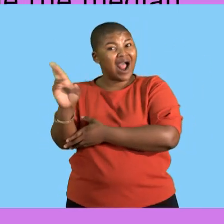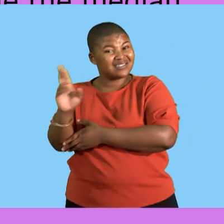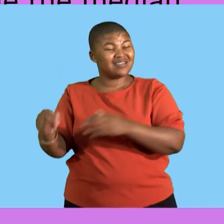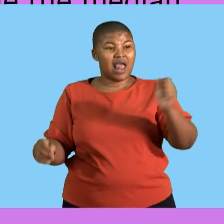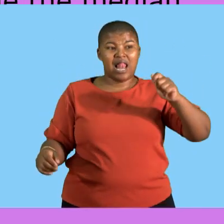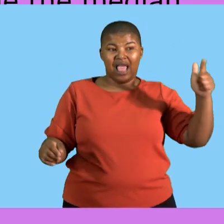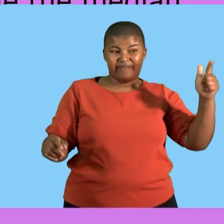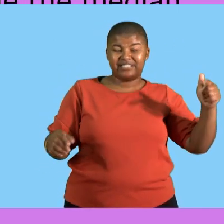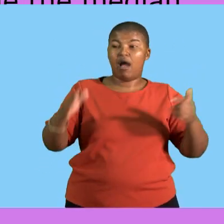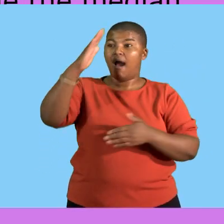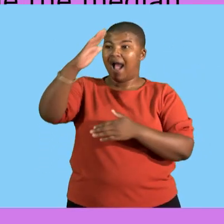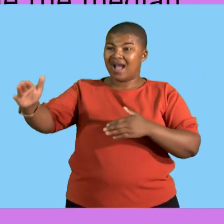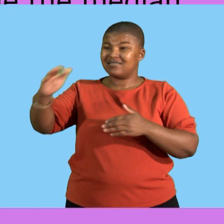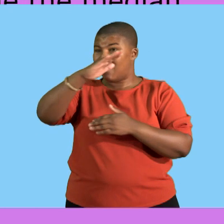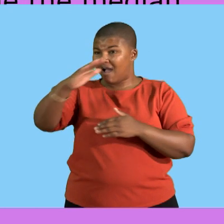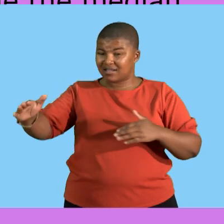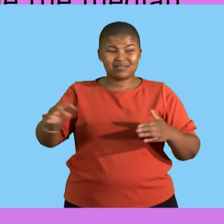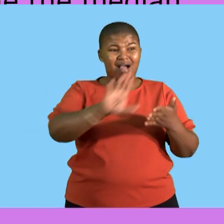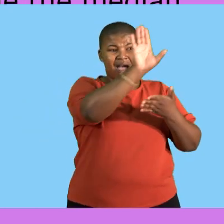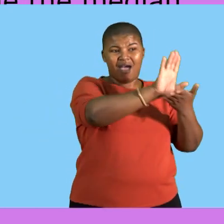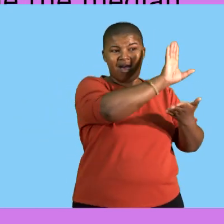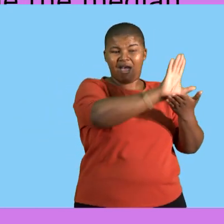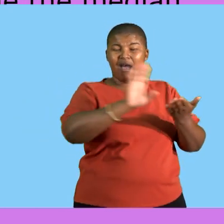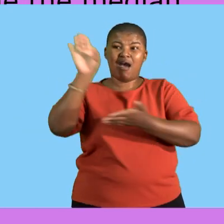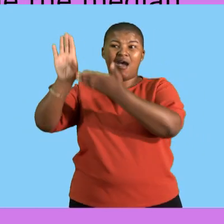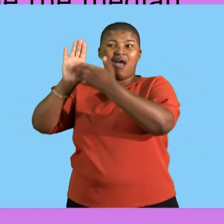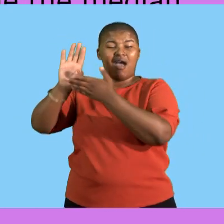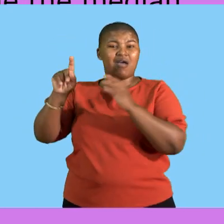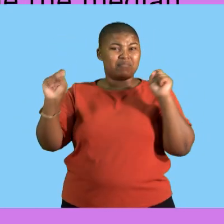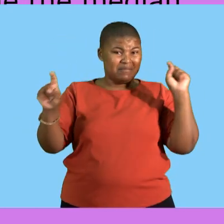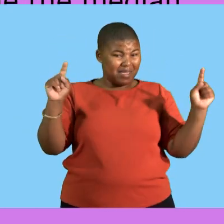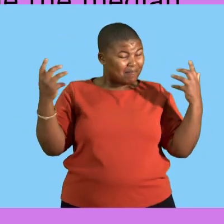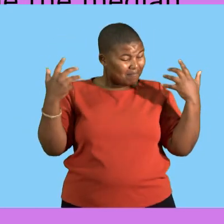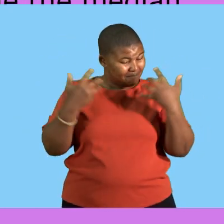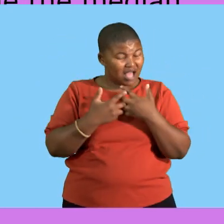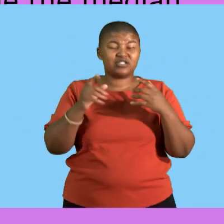out on the right. So your middle value is